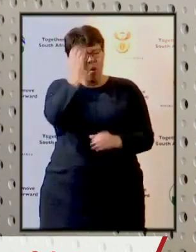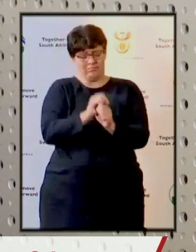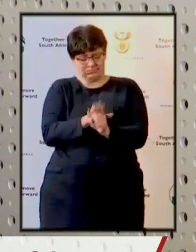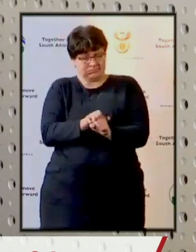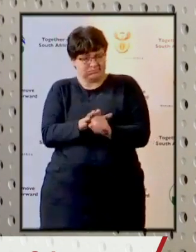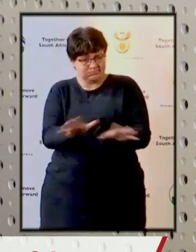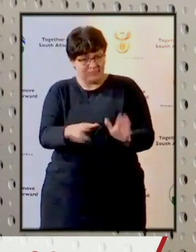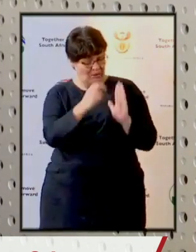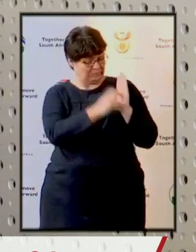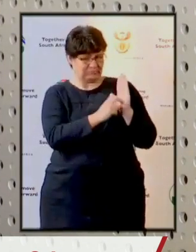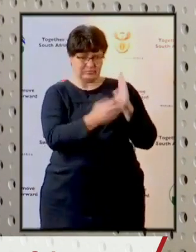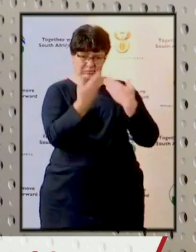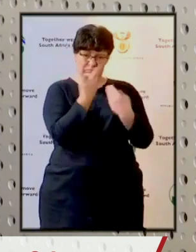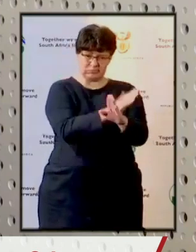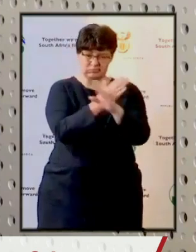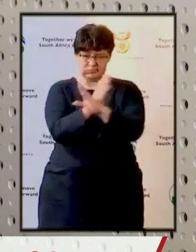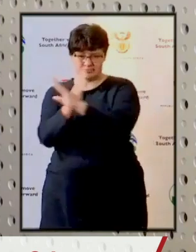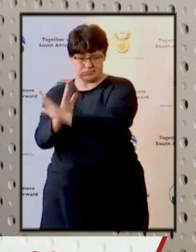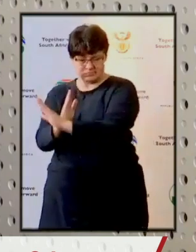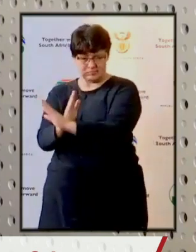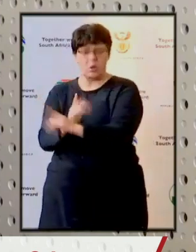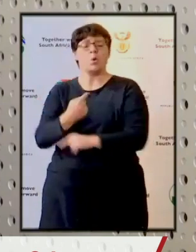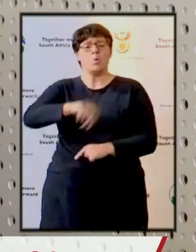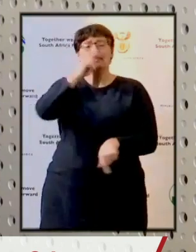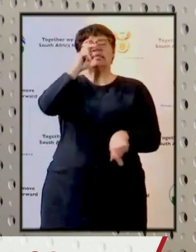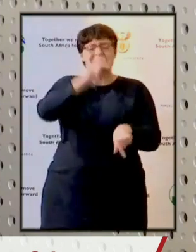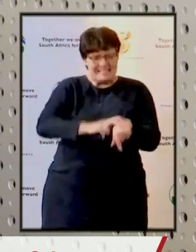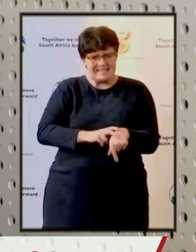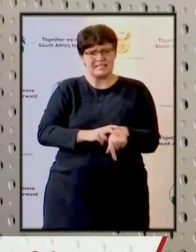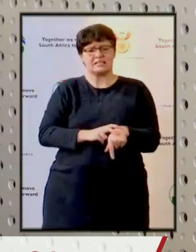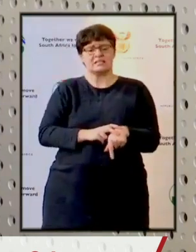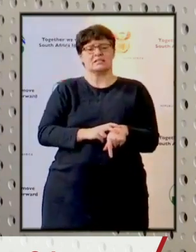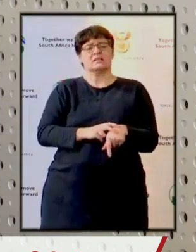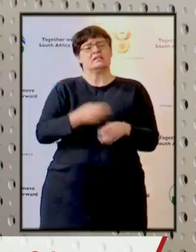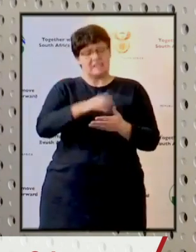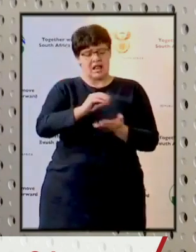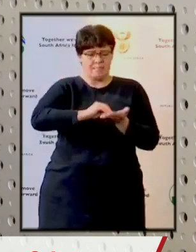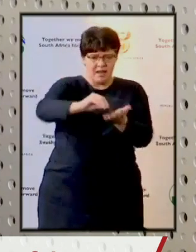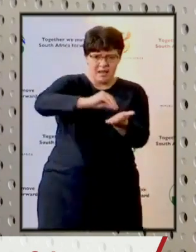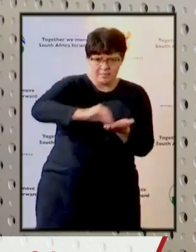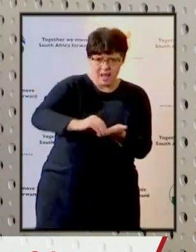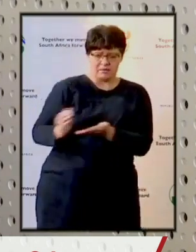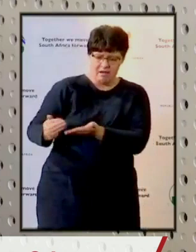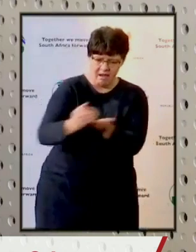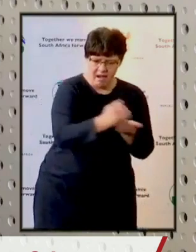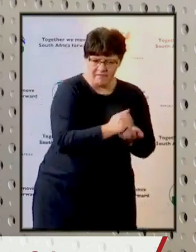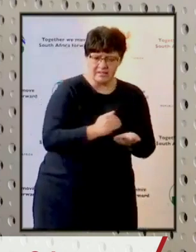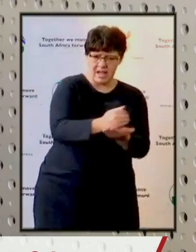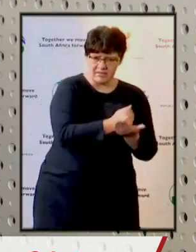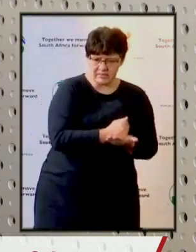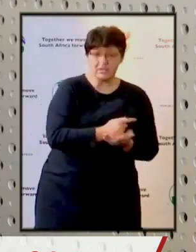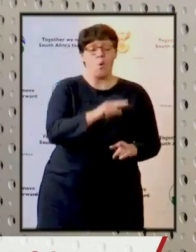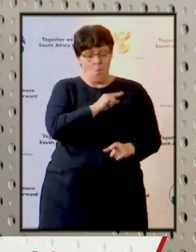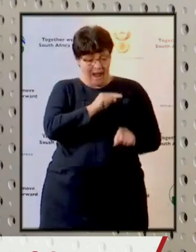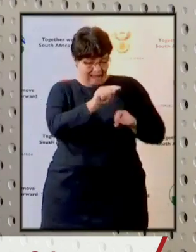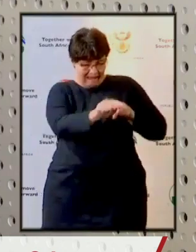COVID, we must continue to produce so that our people in our continent can continue to